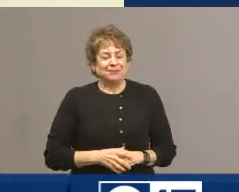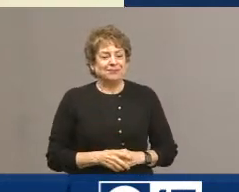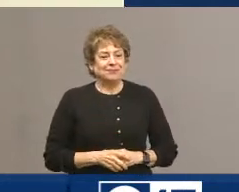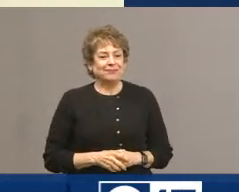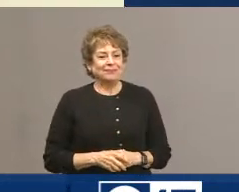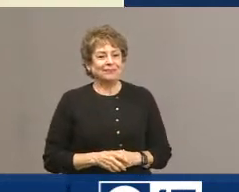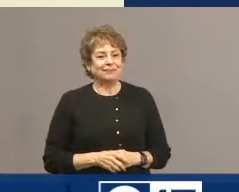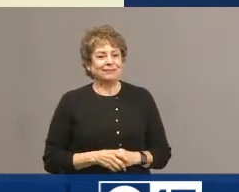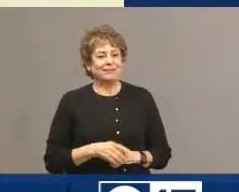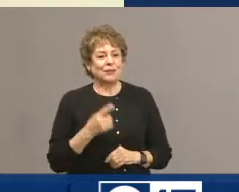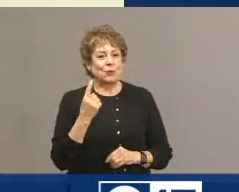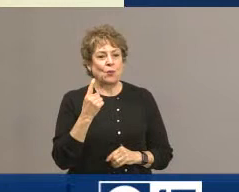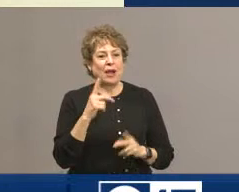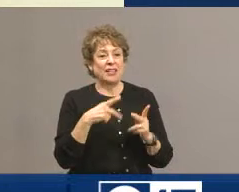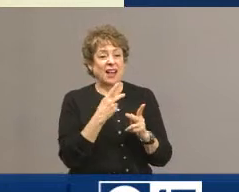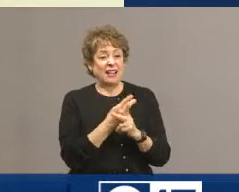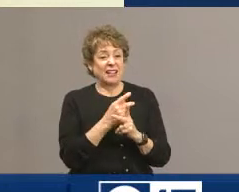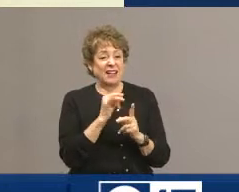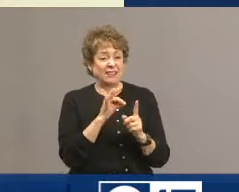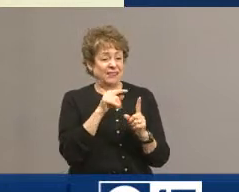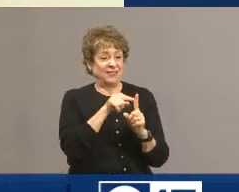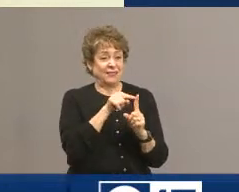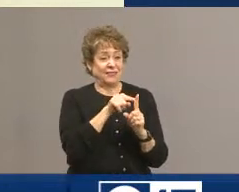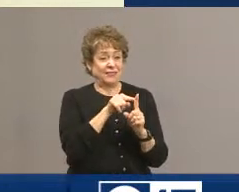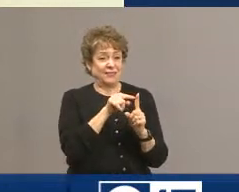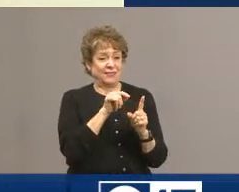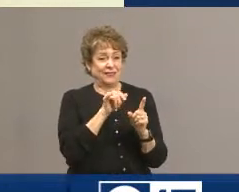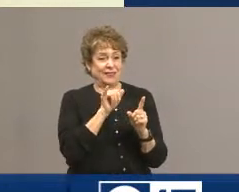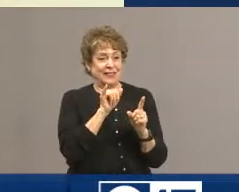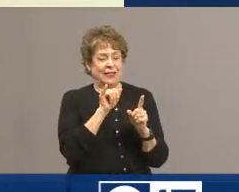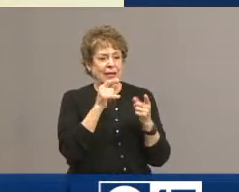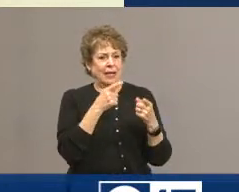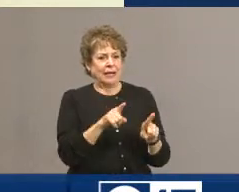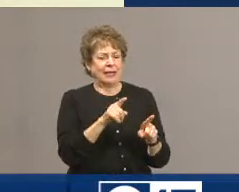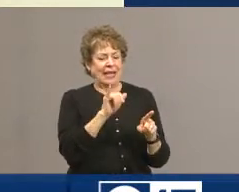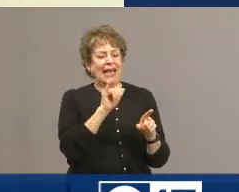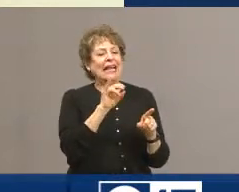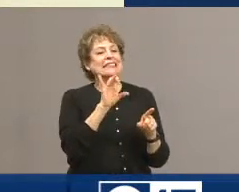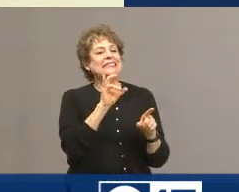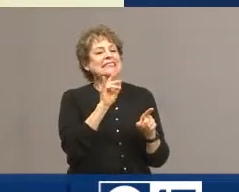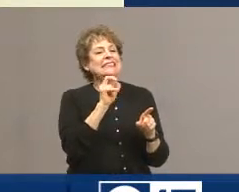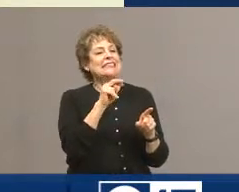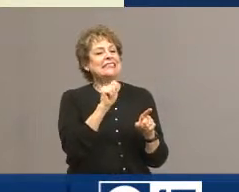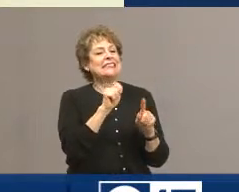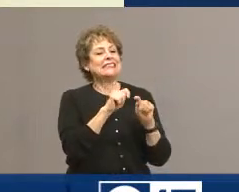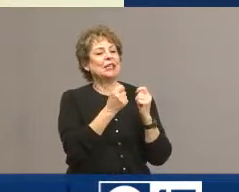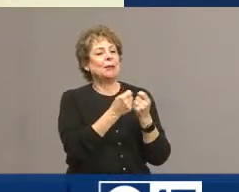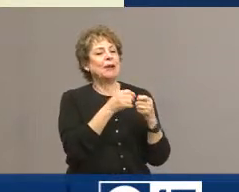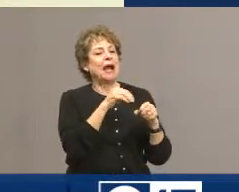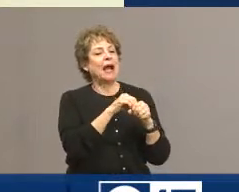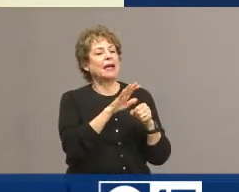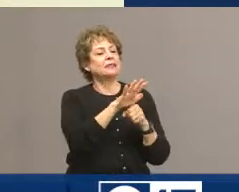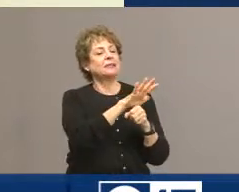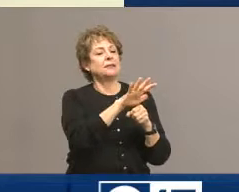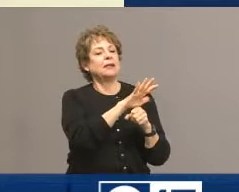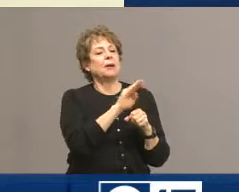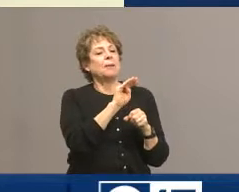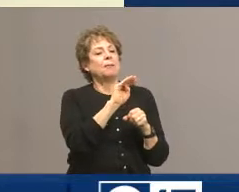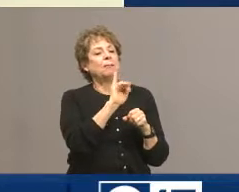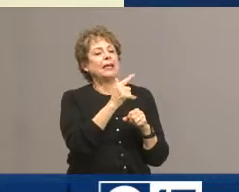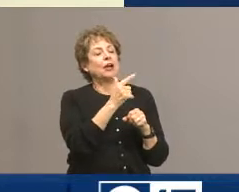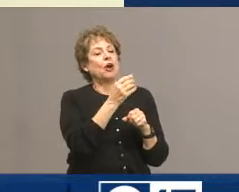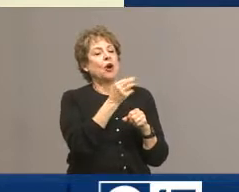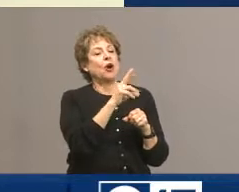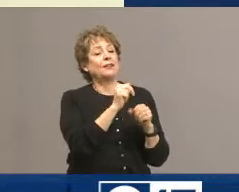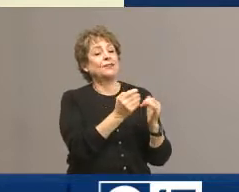by National Forest Service. They're down at the Bighorn Fire in Pima County in the Catalina Mountains, just north of Tucson. A couple